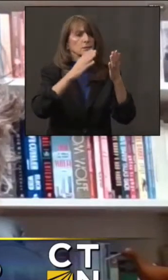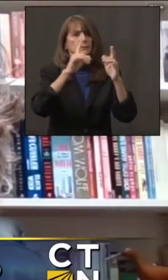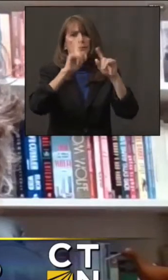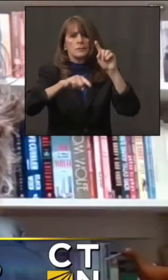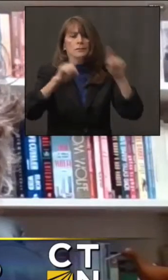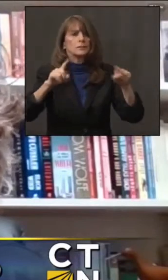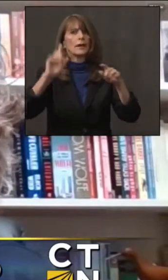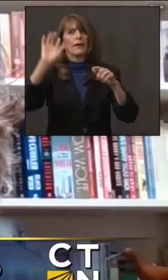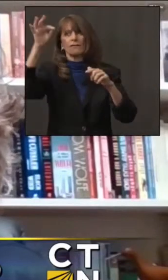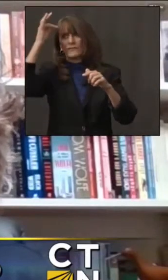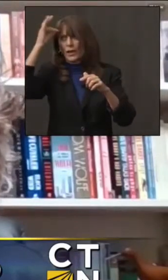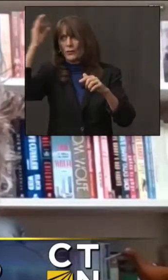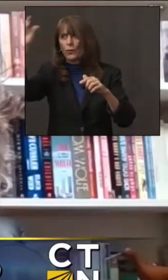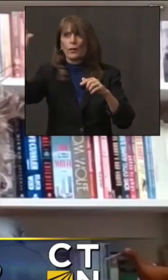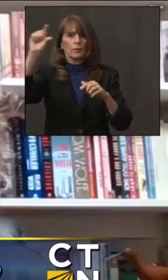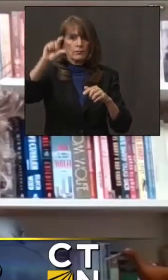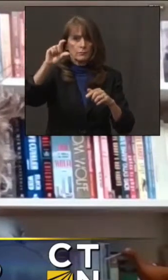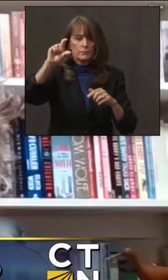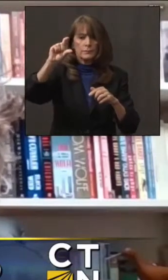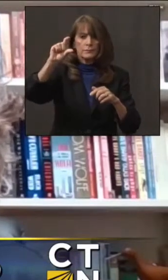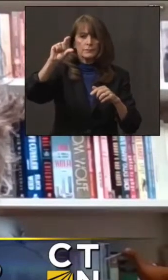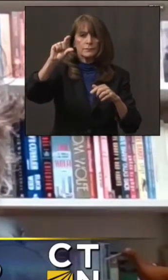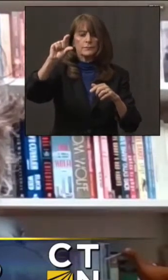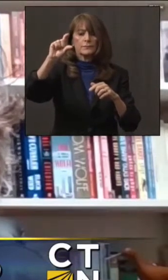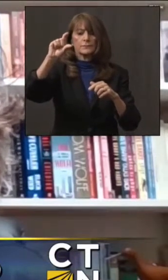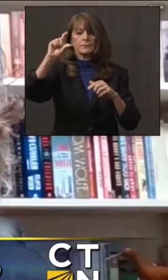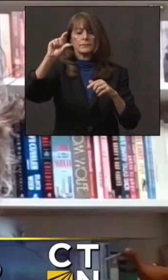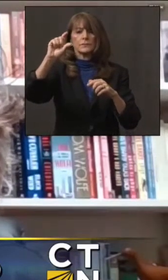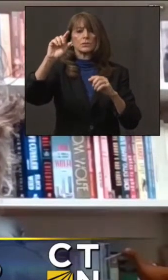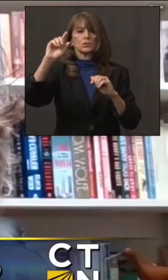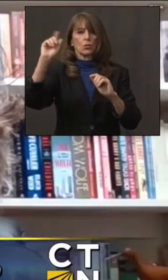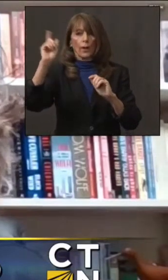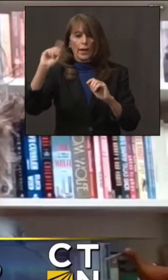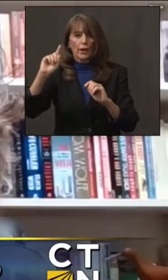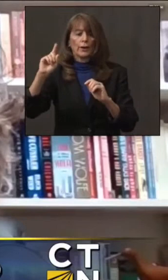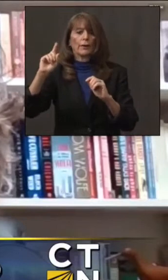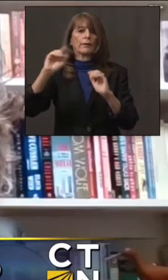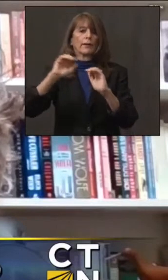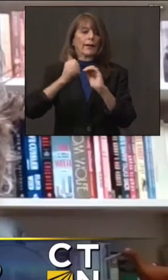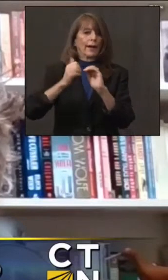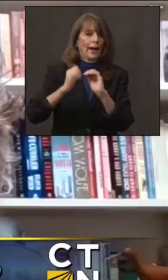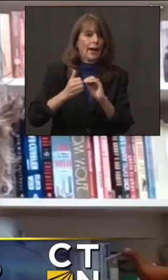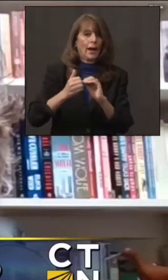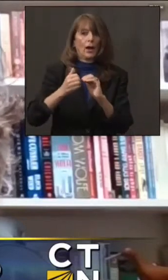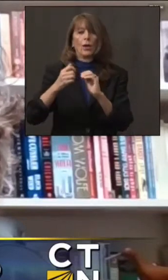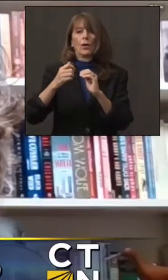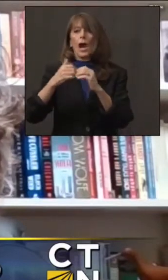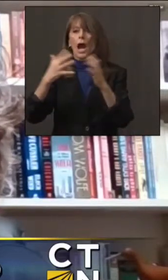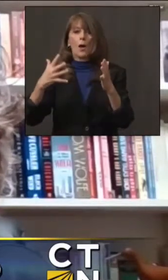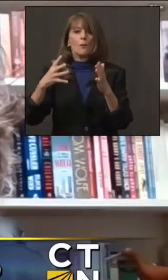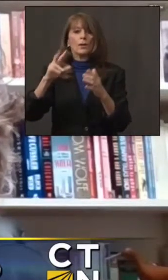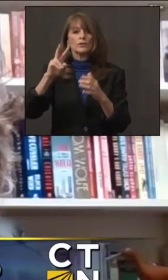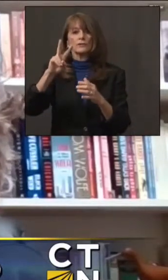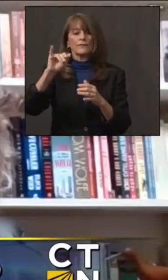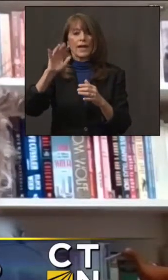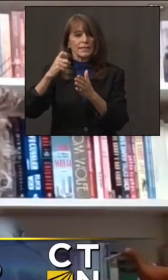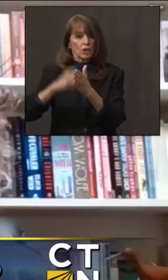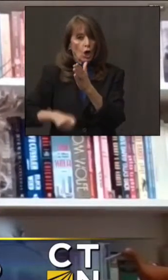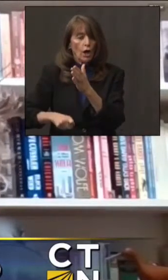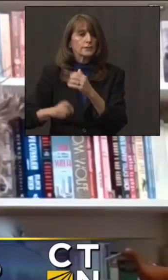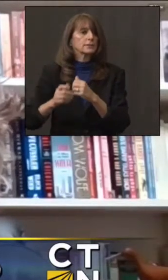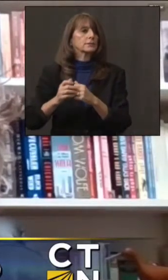federal component for most of the logistics as well as the cost of the vaccine itself. The